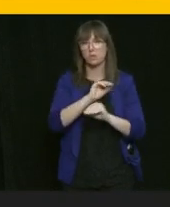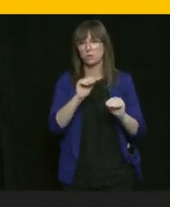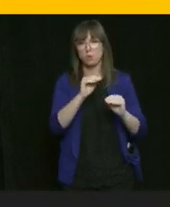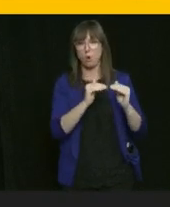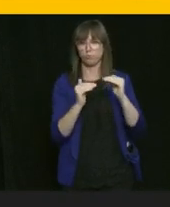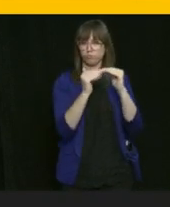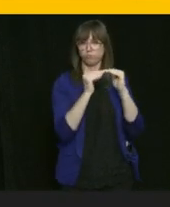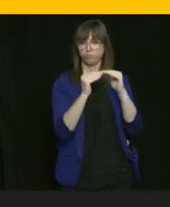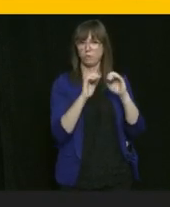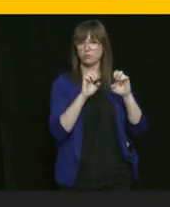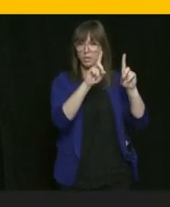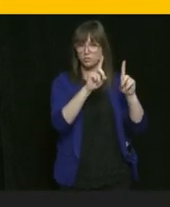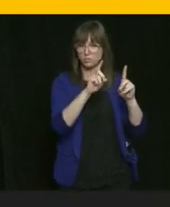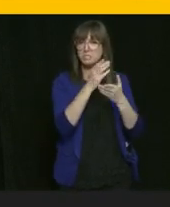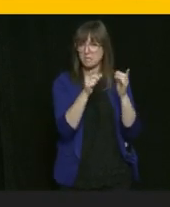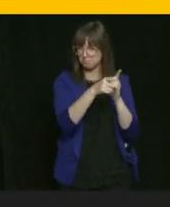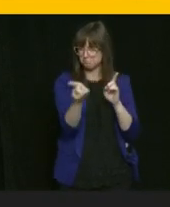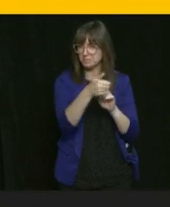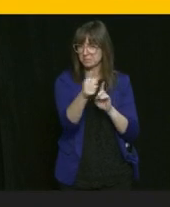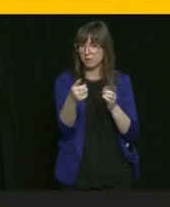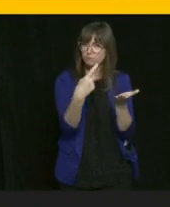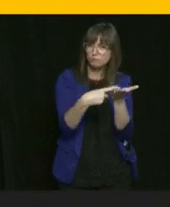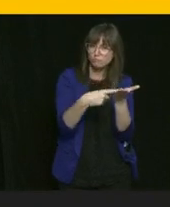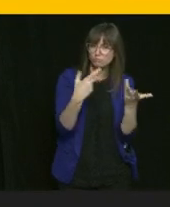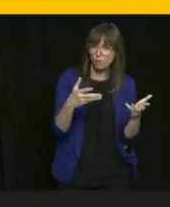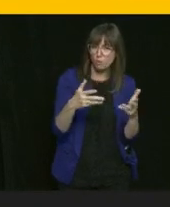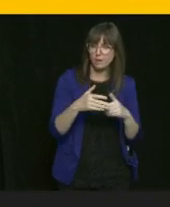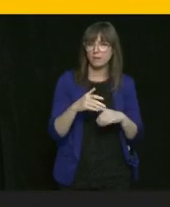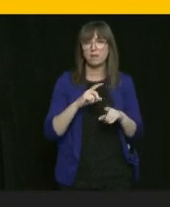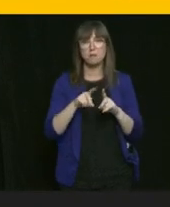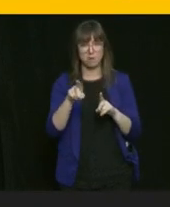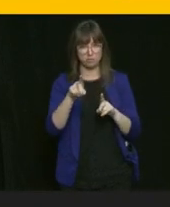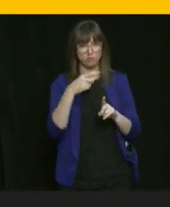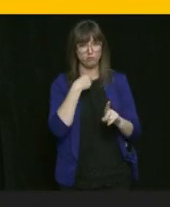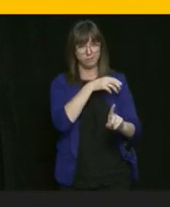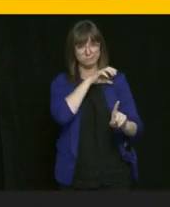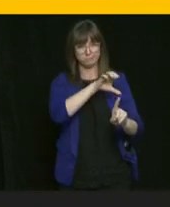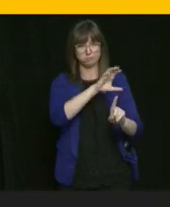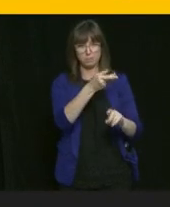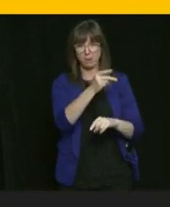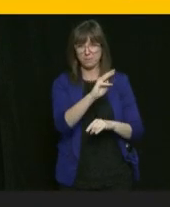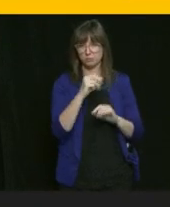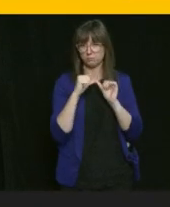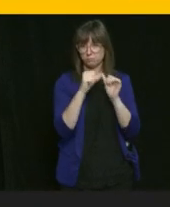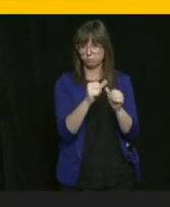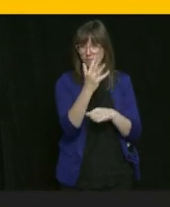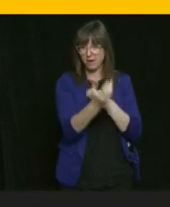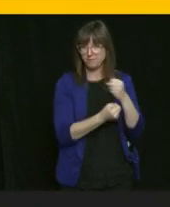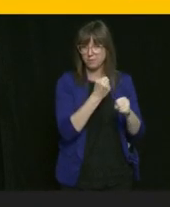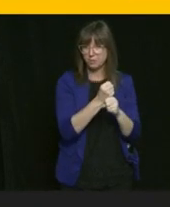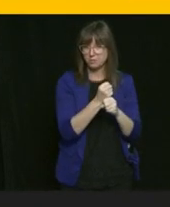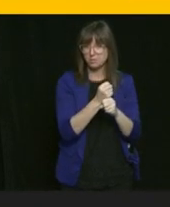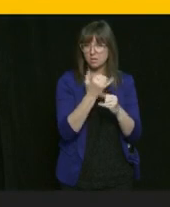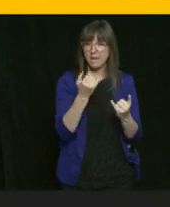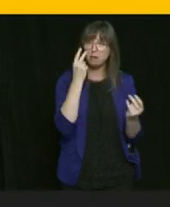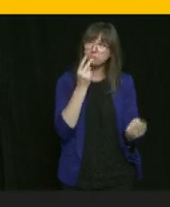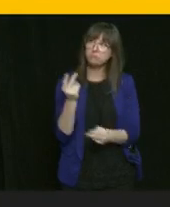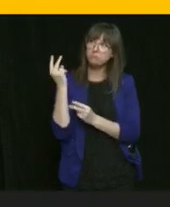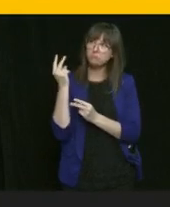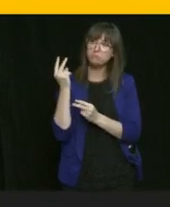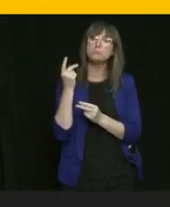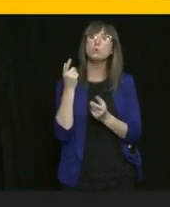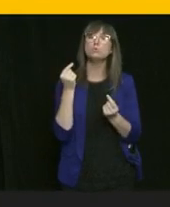Themes you've often talked about yourself, obviously. But you've been in power for 5 years. What do you wish you'd done differently so fewer people would feel that the system